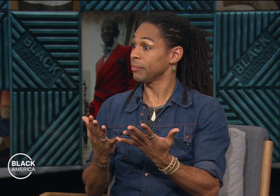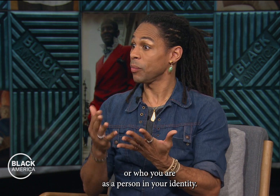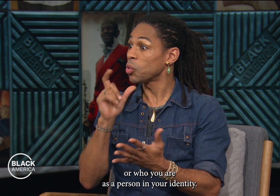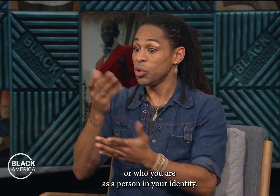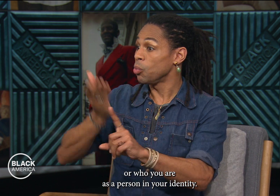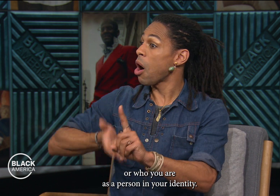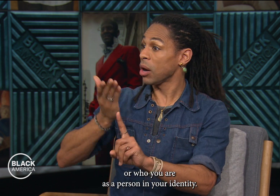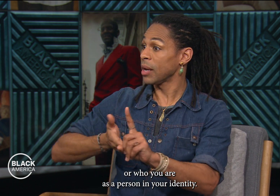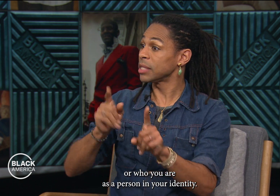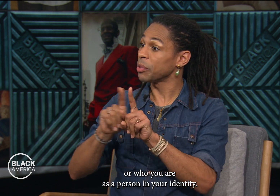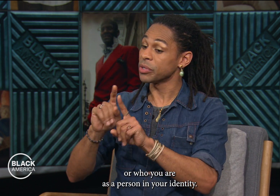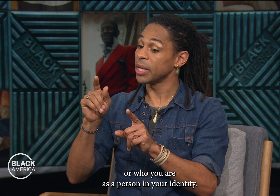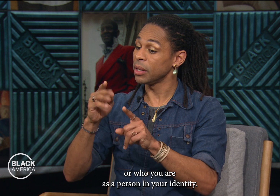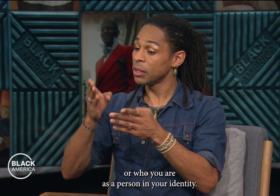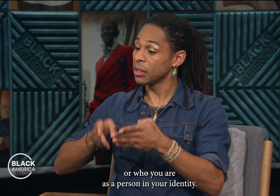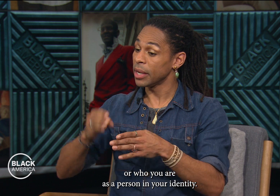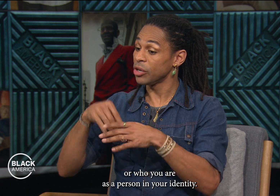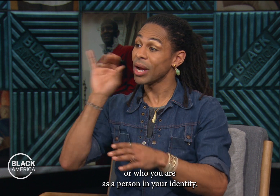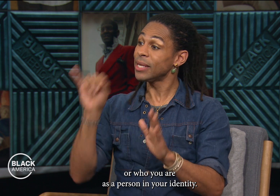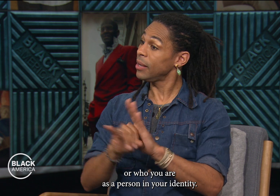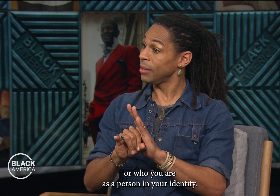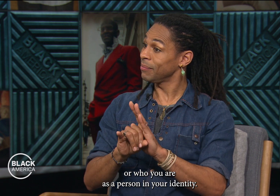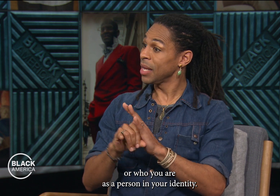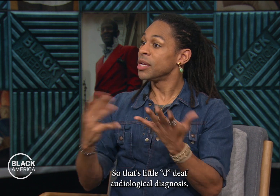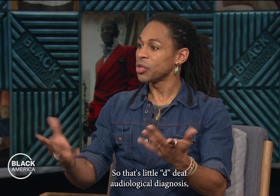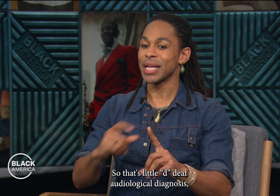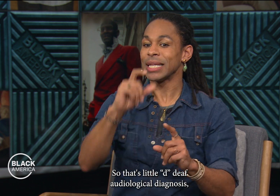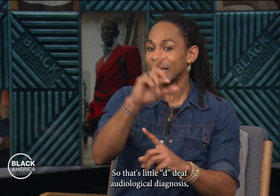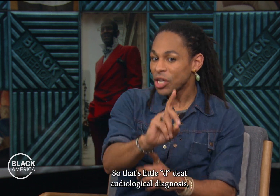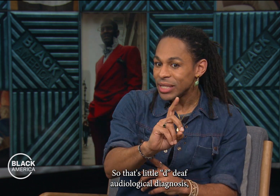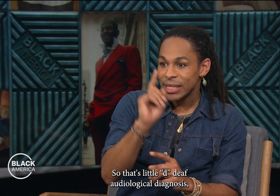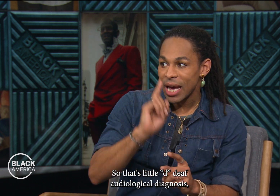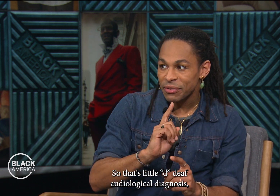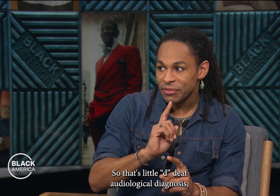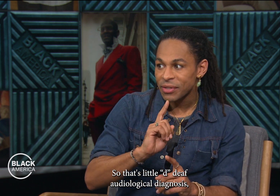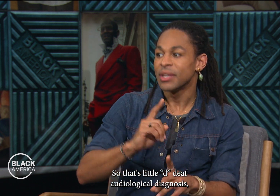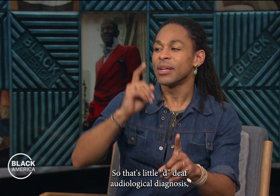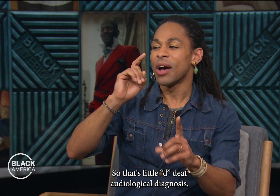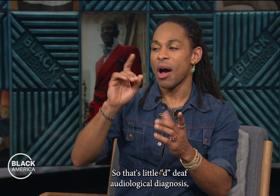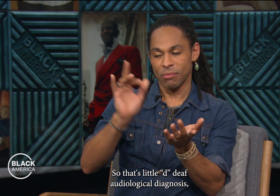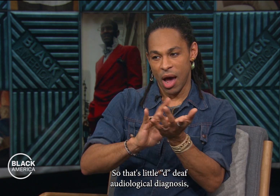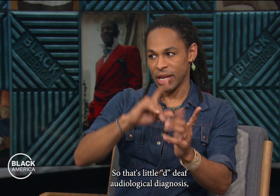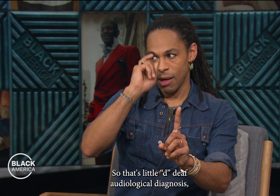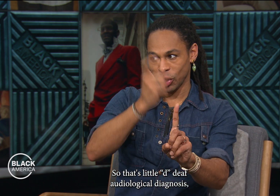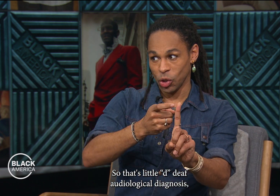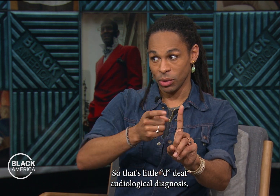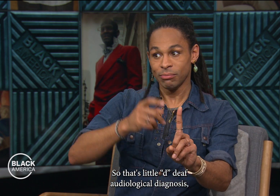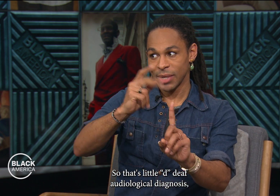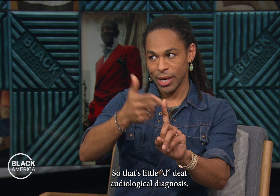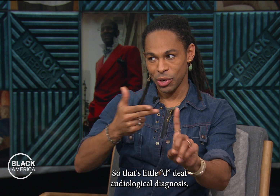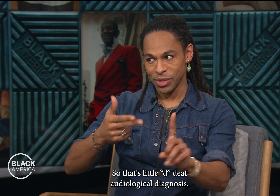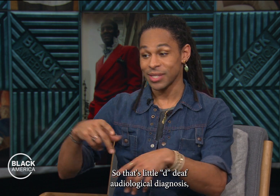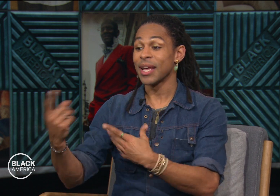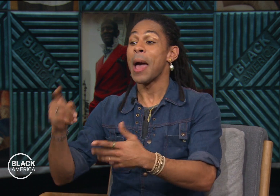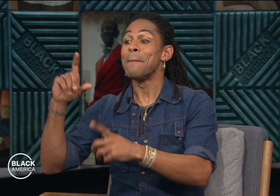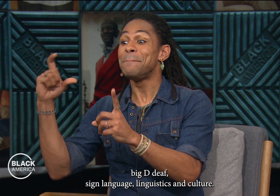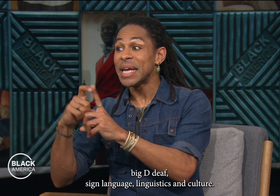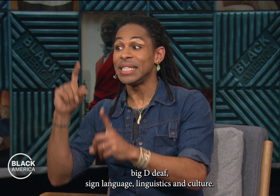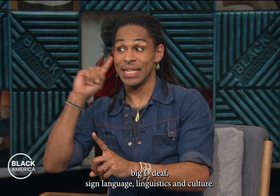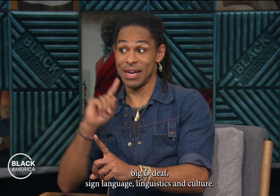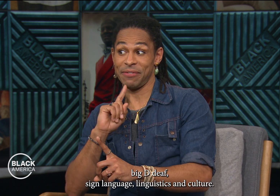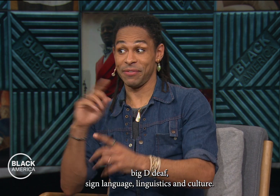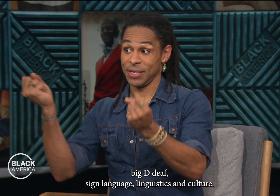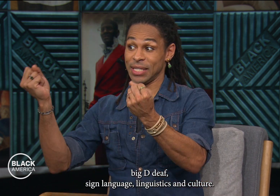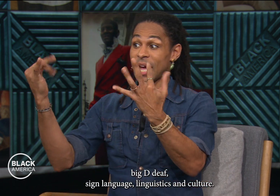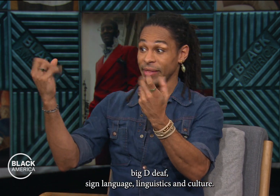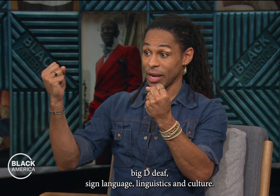family or who you are as a person in your identity. So that's little d deaf, audiological diagnosis, big